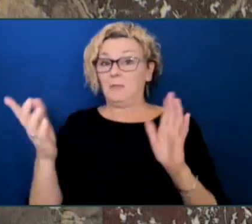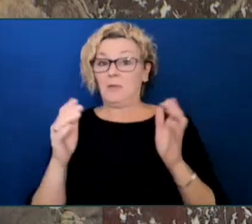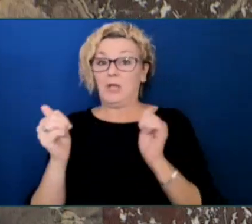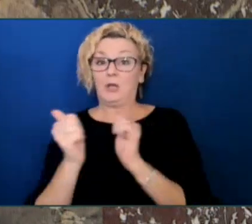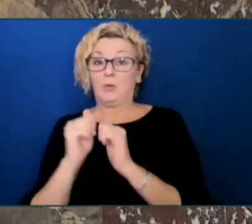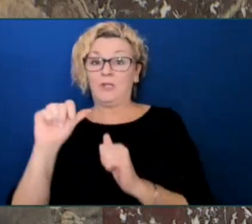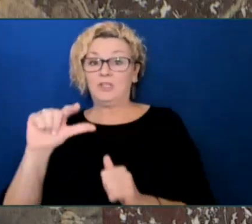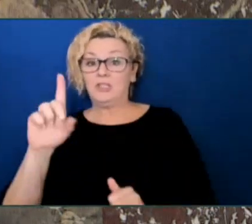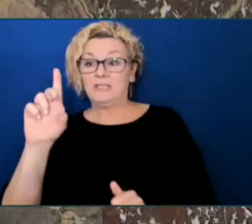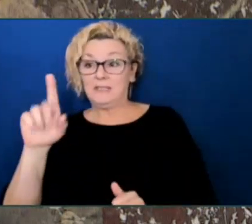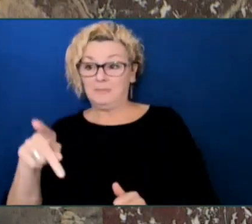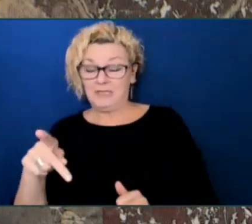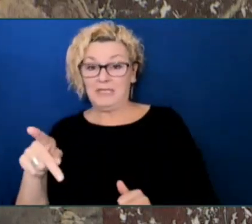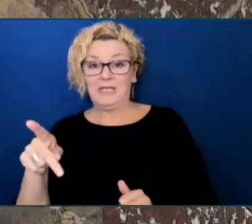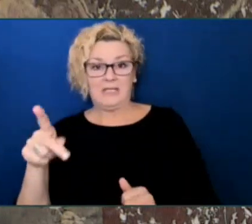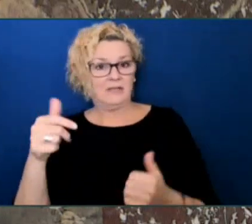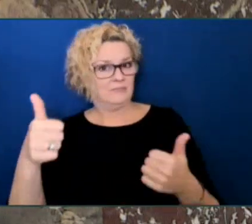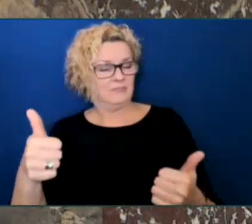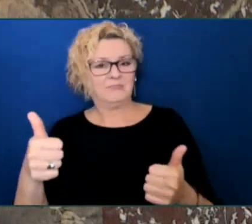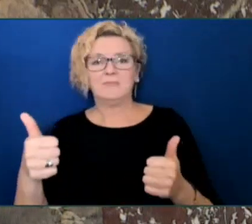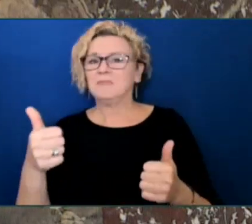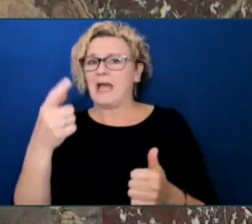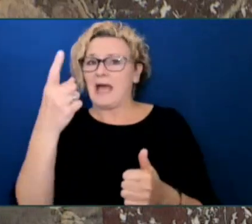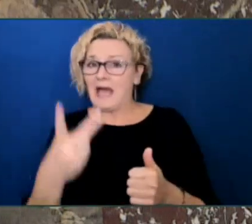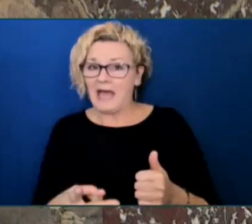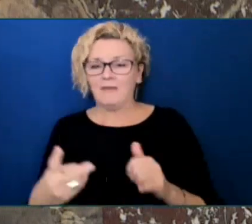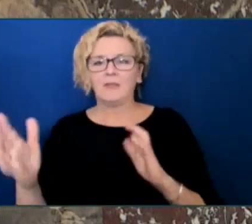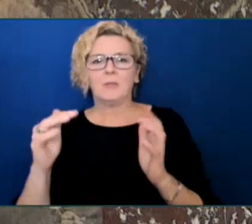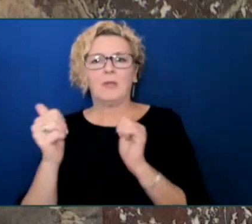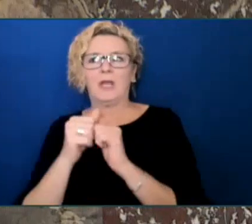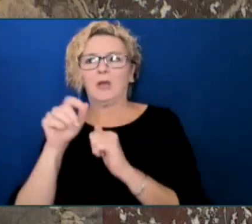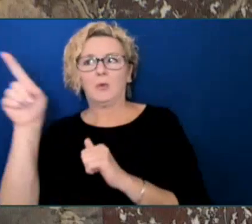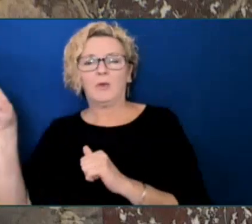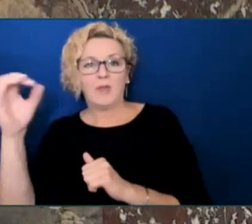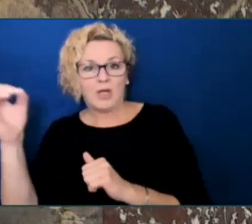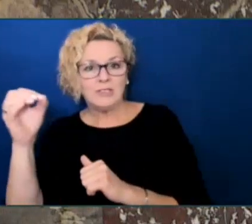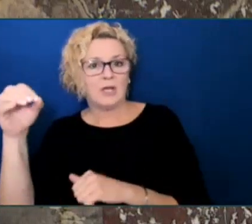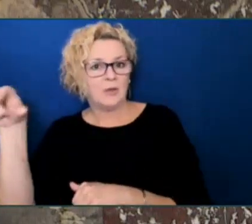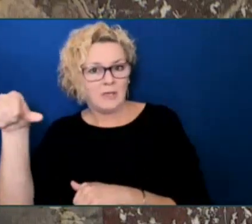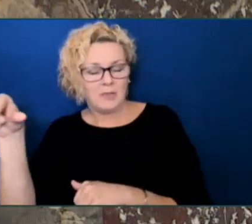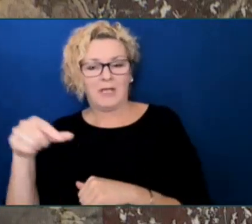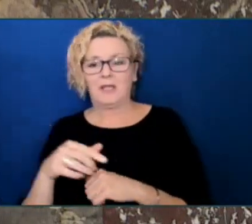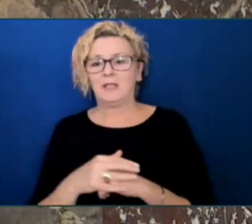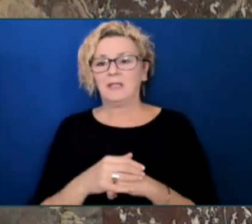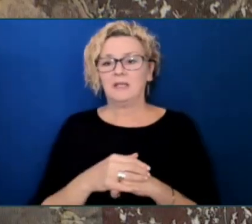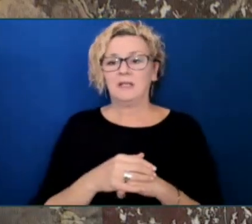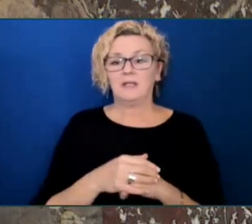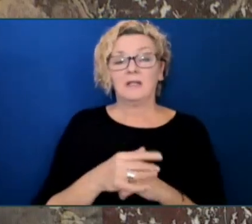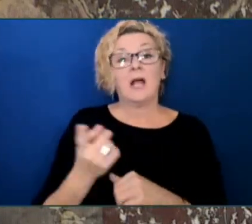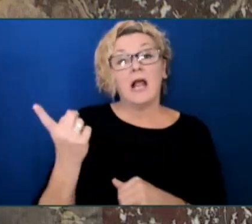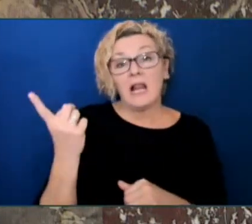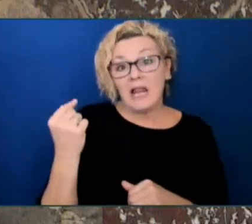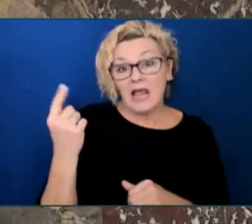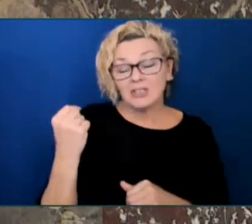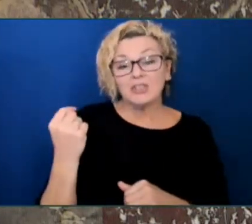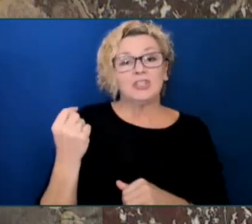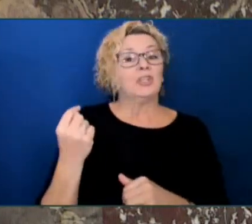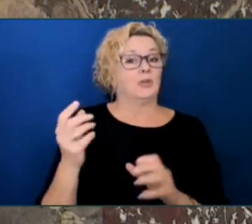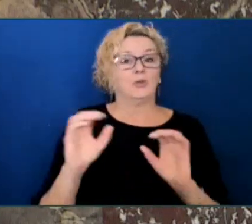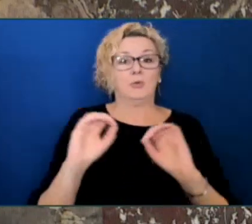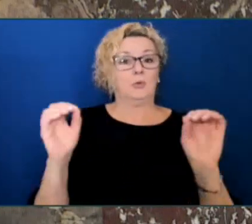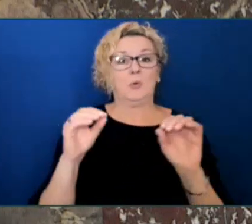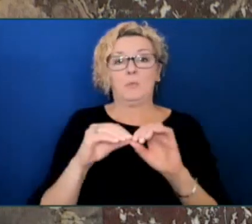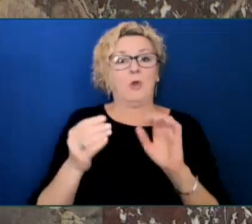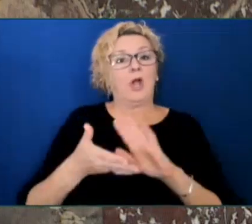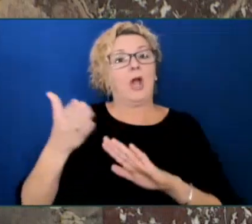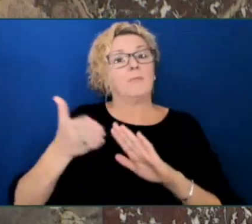Quebec. We have the highest credit rating among provinces. Last year, we eliminated the operating debt. Now,